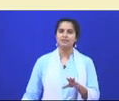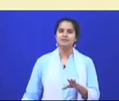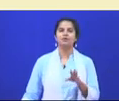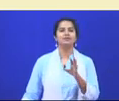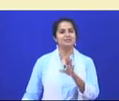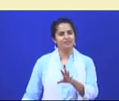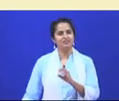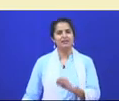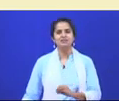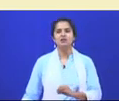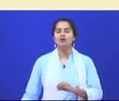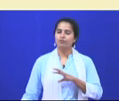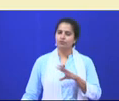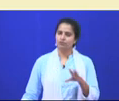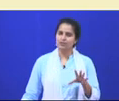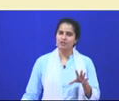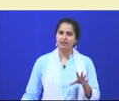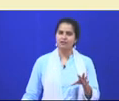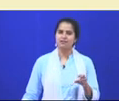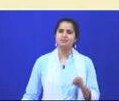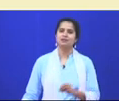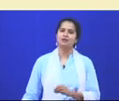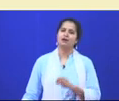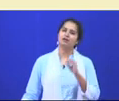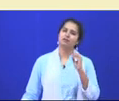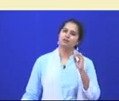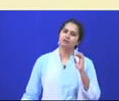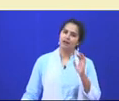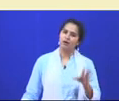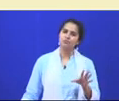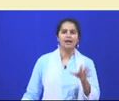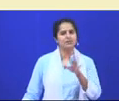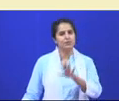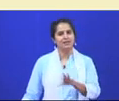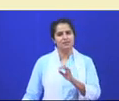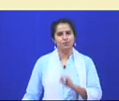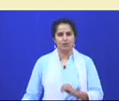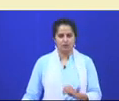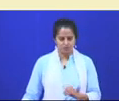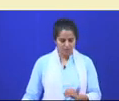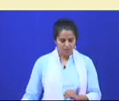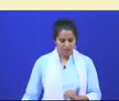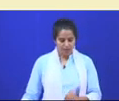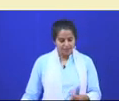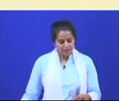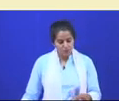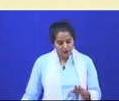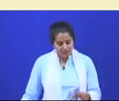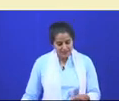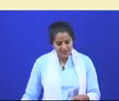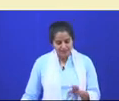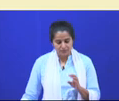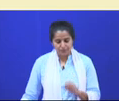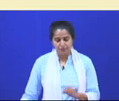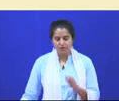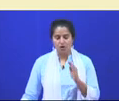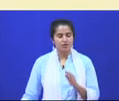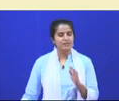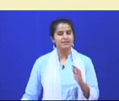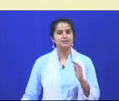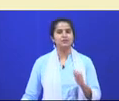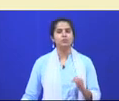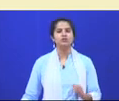locative case or the seventh case for the three genders, the nouns as well as the pronouns, then to understand the